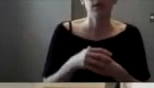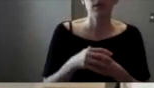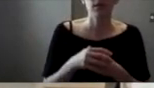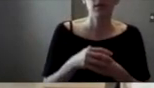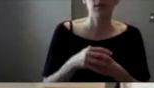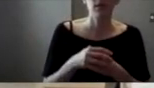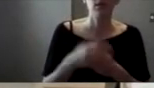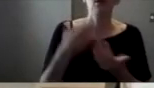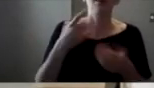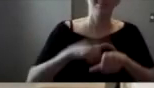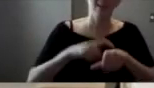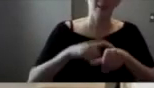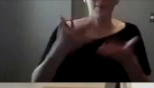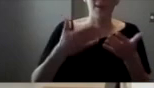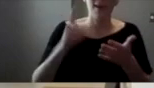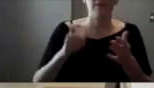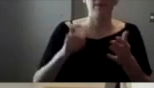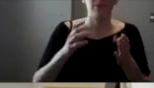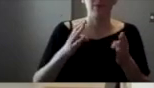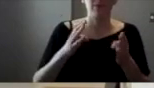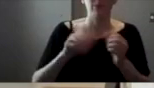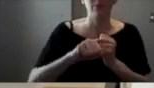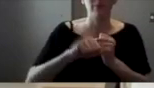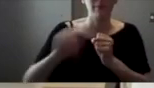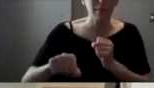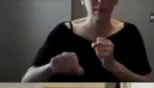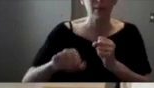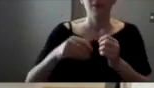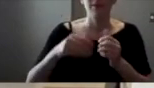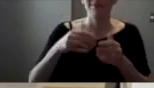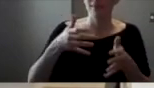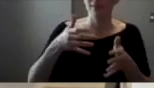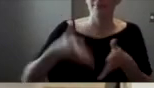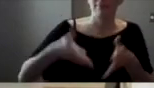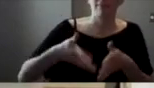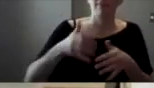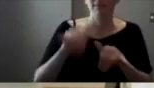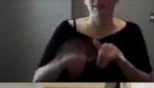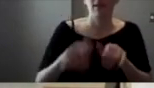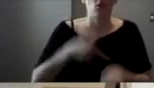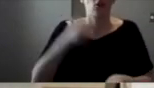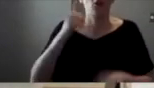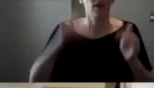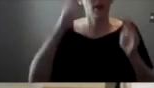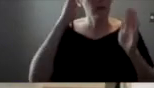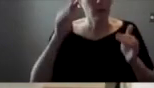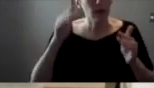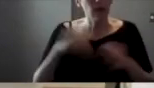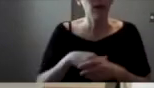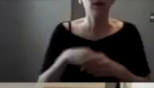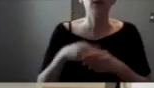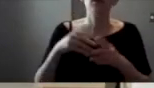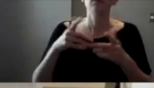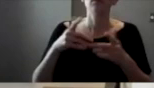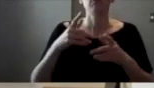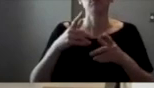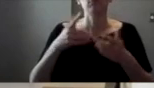timing, treating side effects, and removal, of course, as necessary. And I think also again looking at